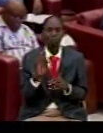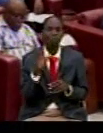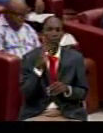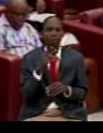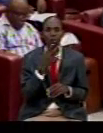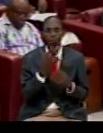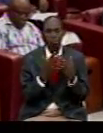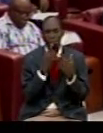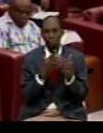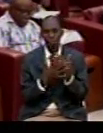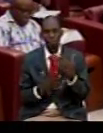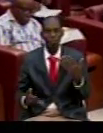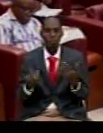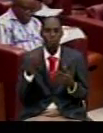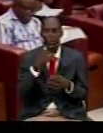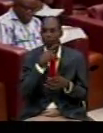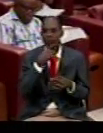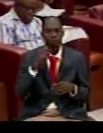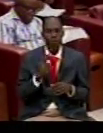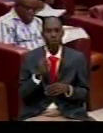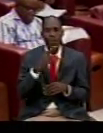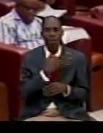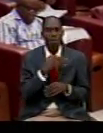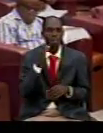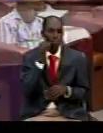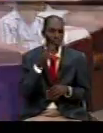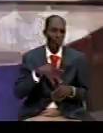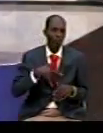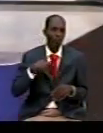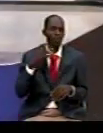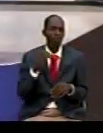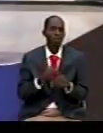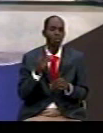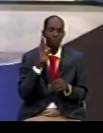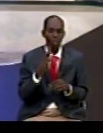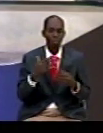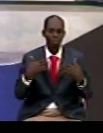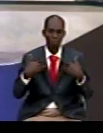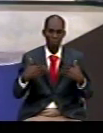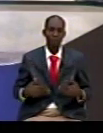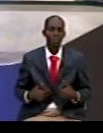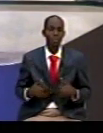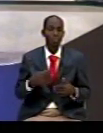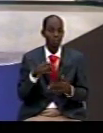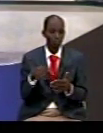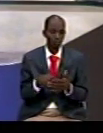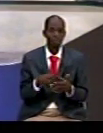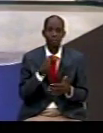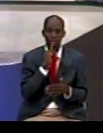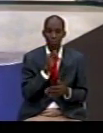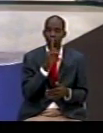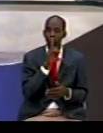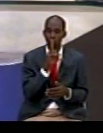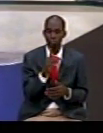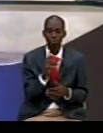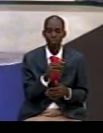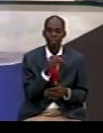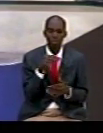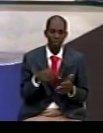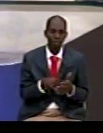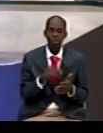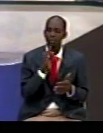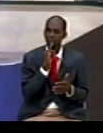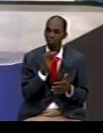dried up. And she felt in her body, this is real, this is